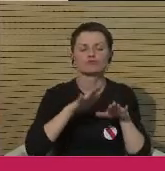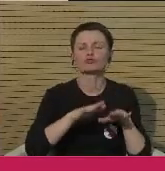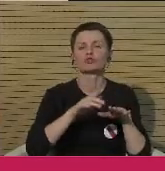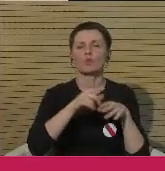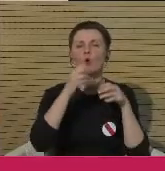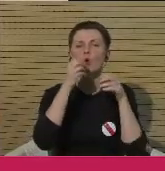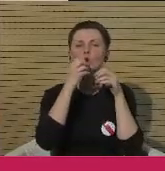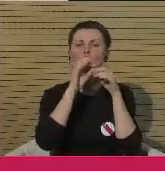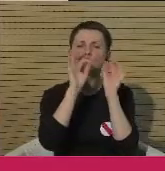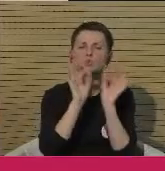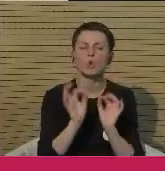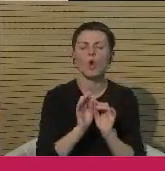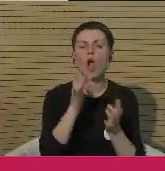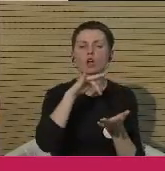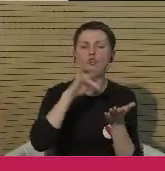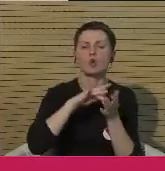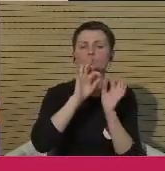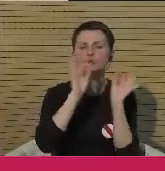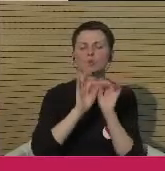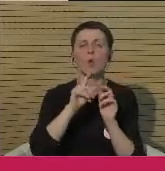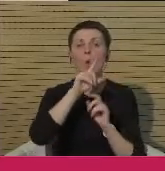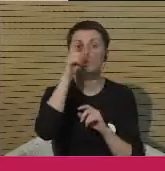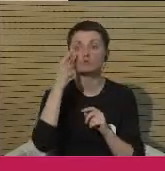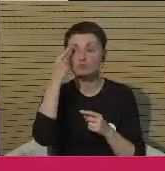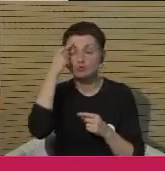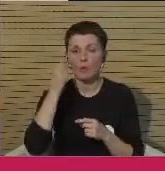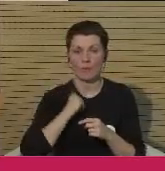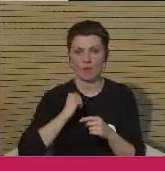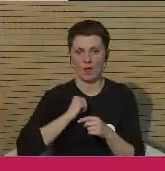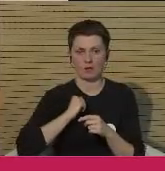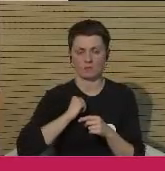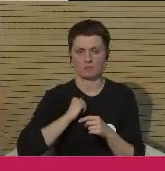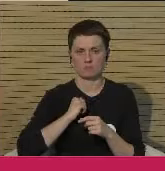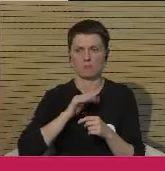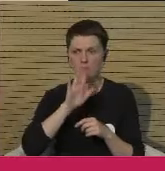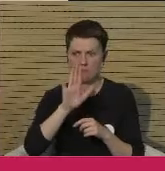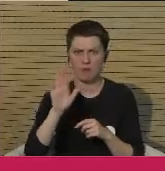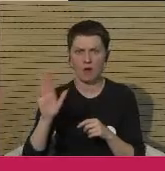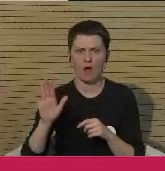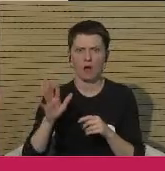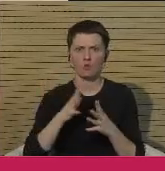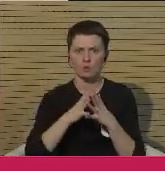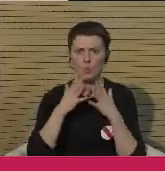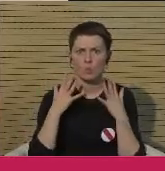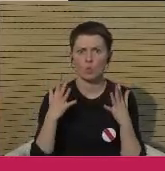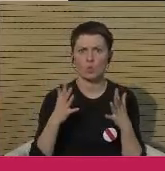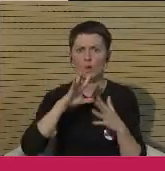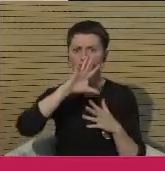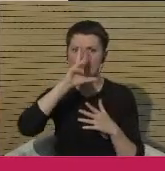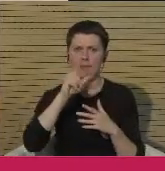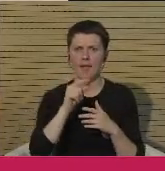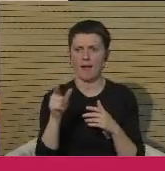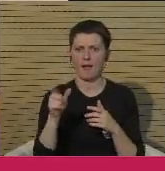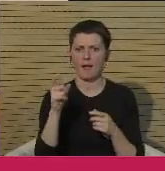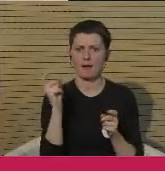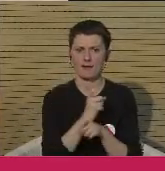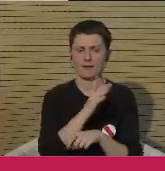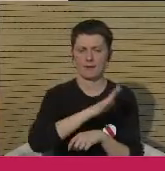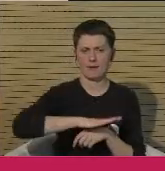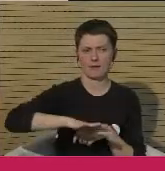villages and creating cultural centers, and people